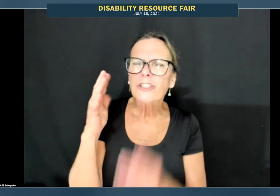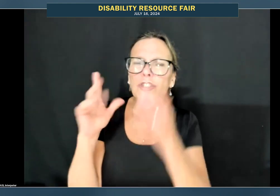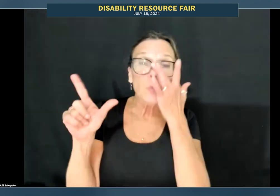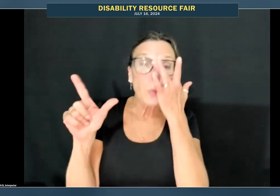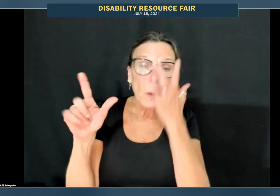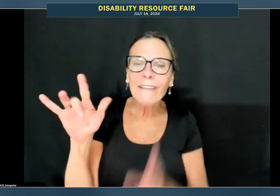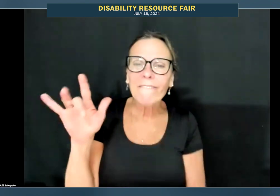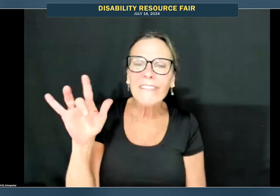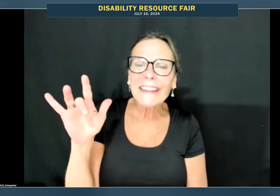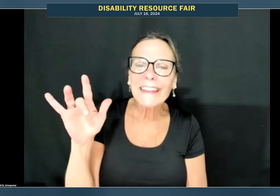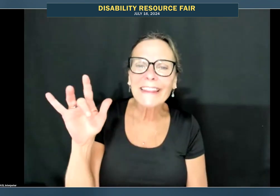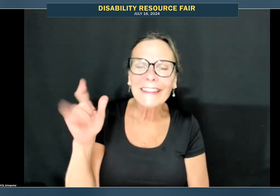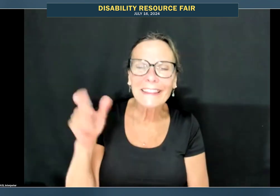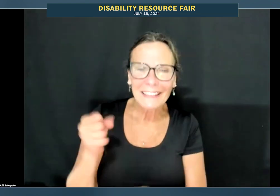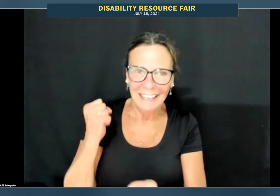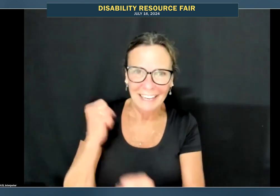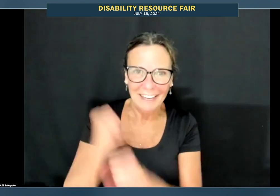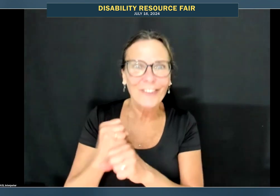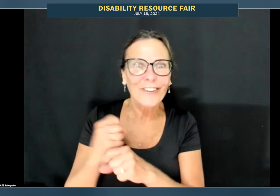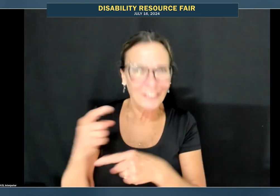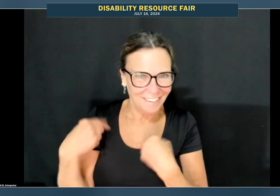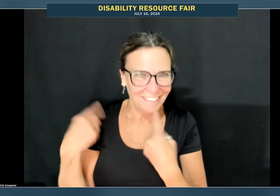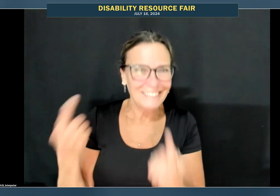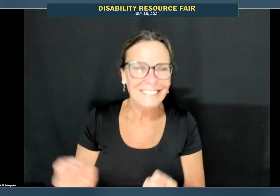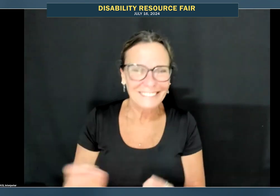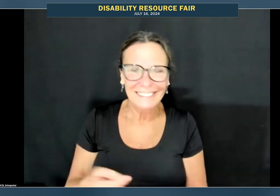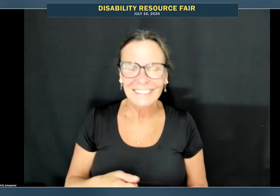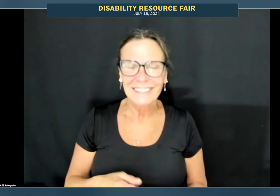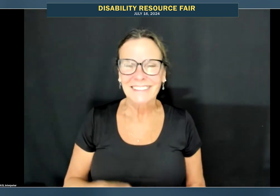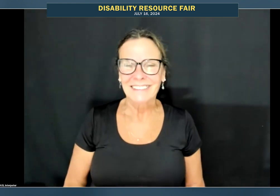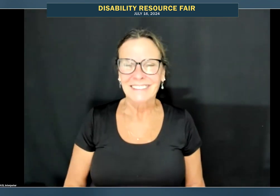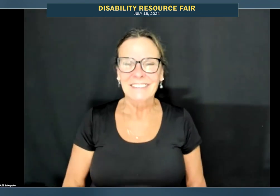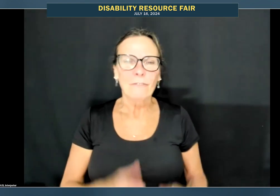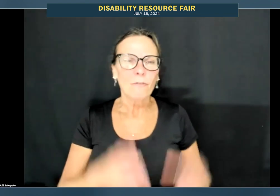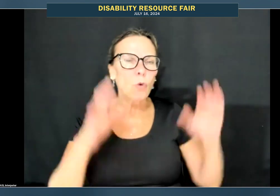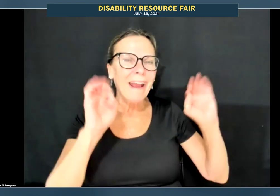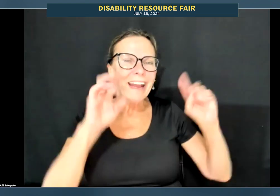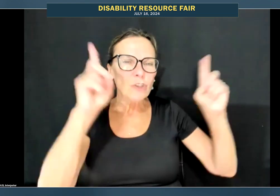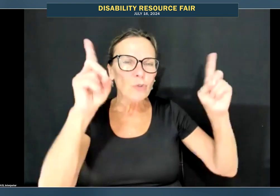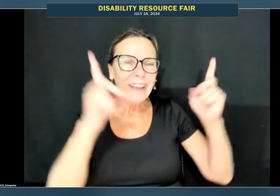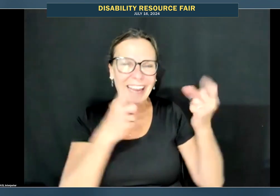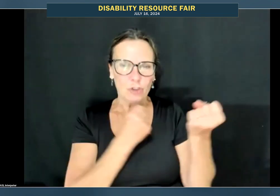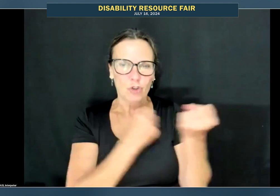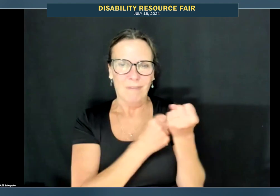25th year of special education advocacy.